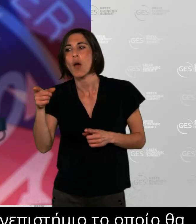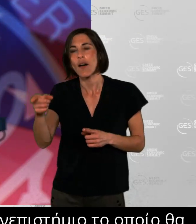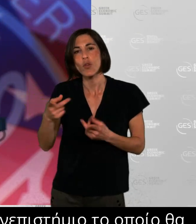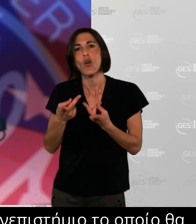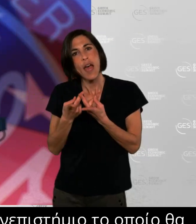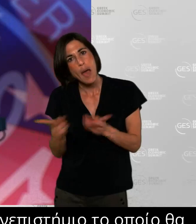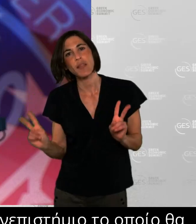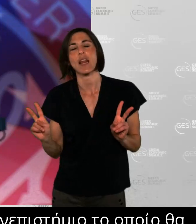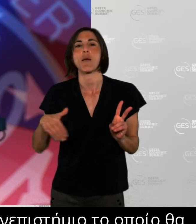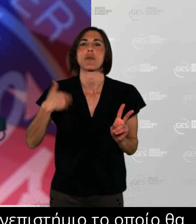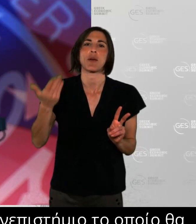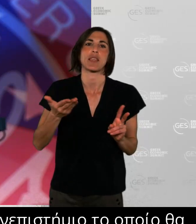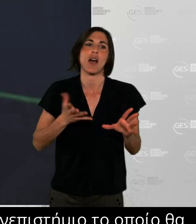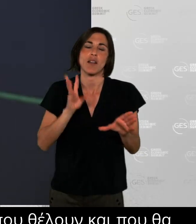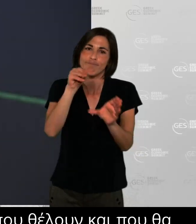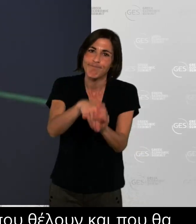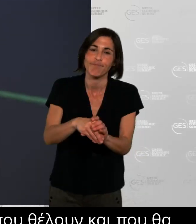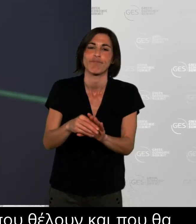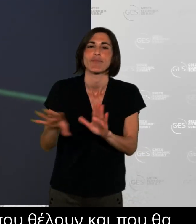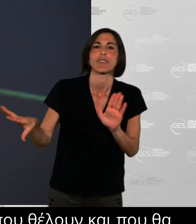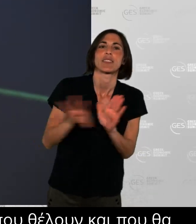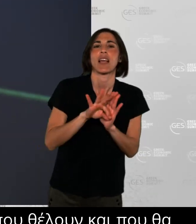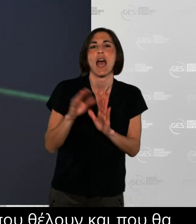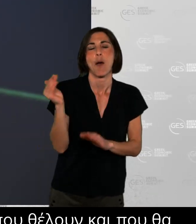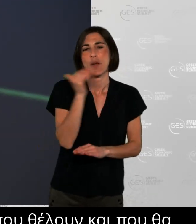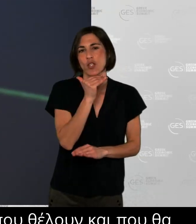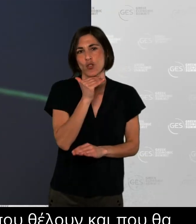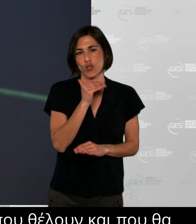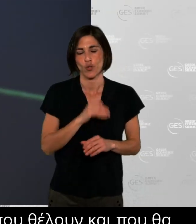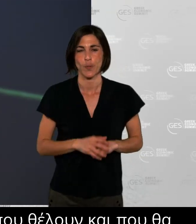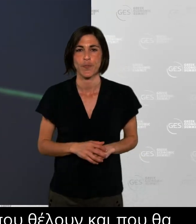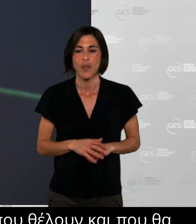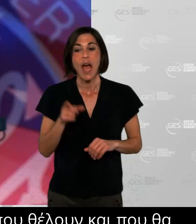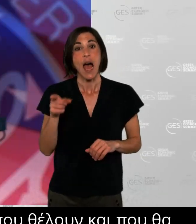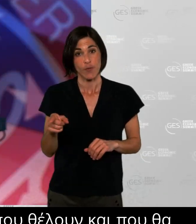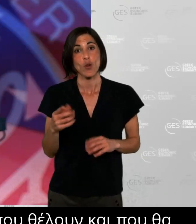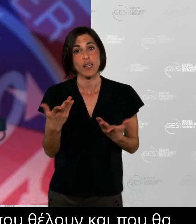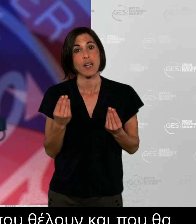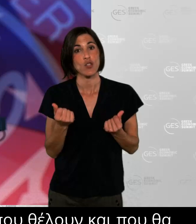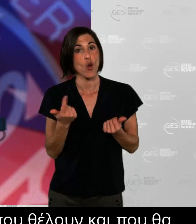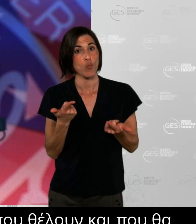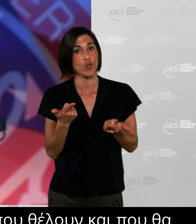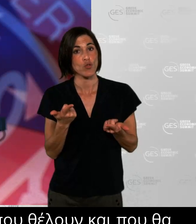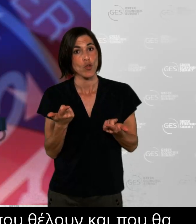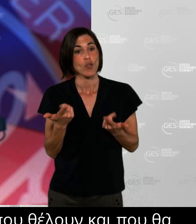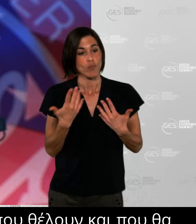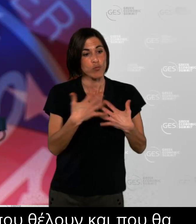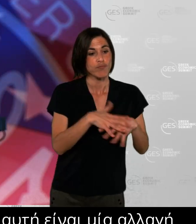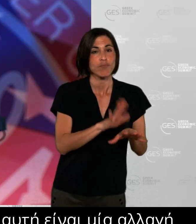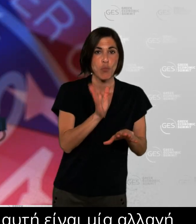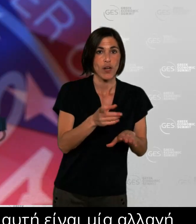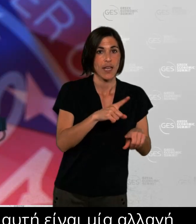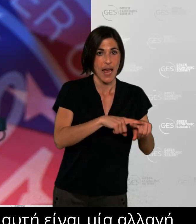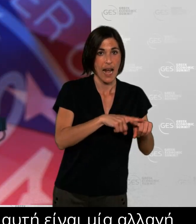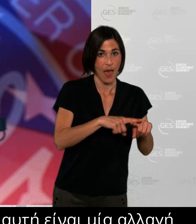and stressing something that would need to go with this kind of change if it were to be implemented in Greece, and that is to give public universities more